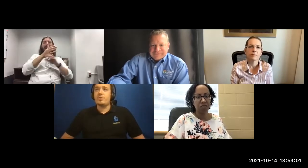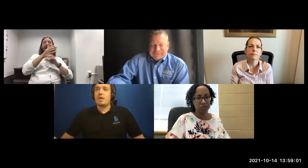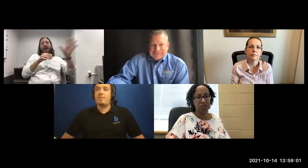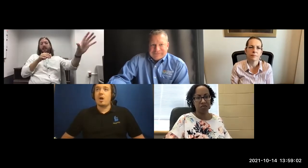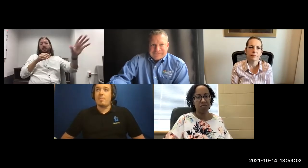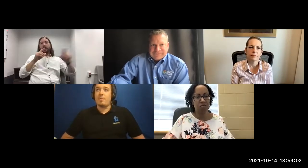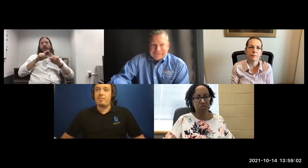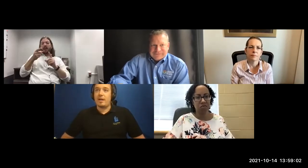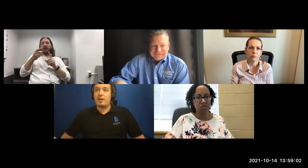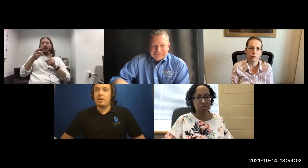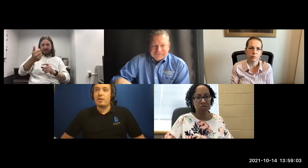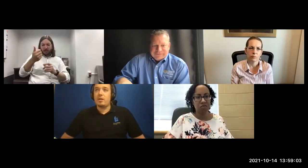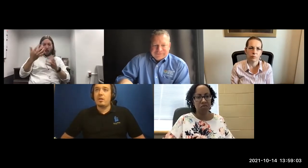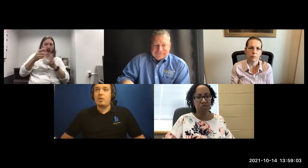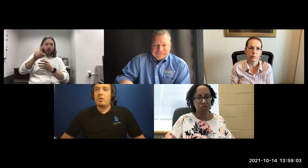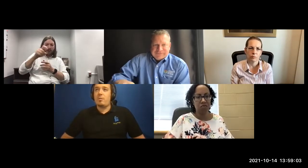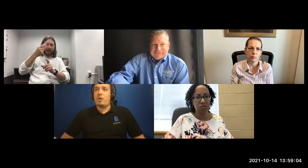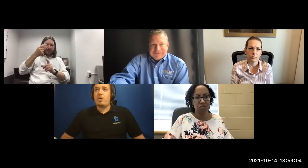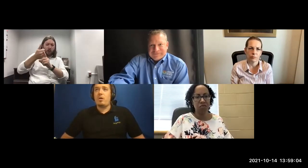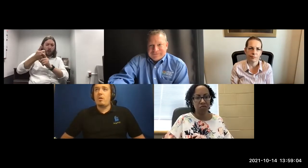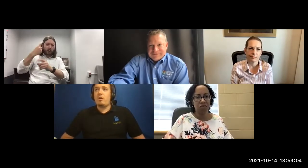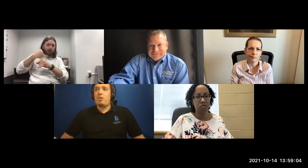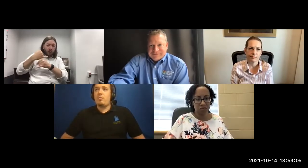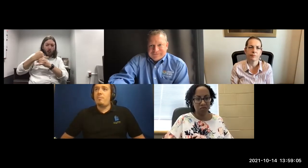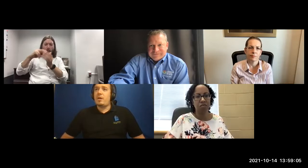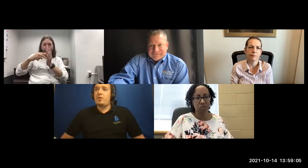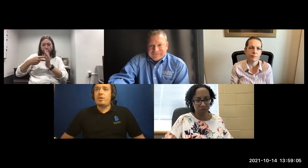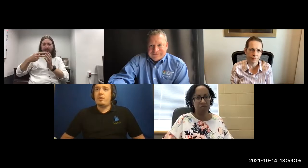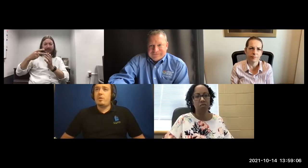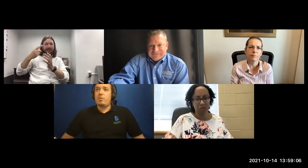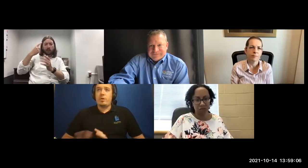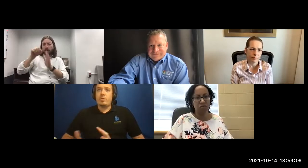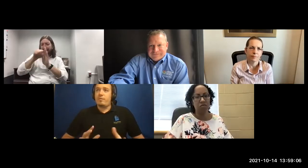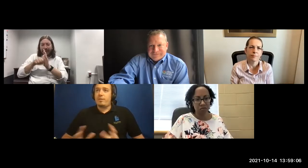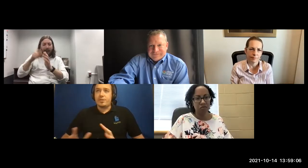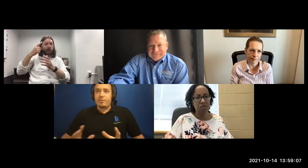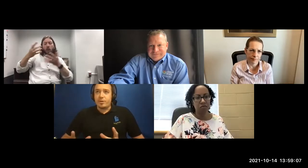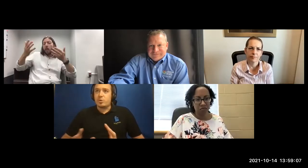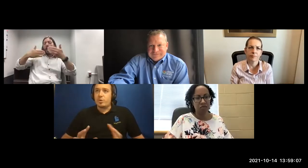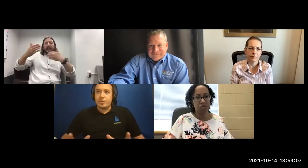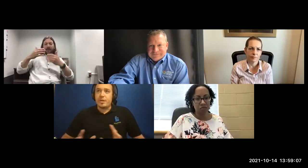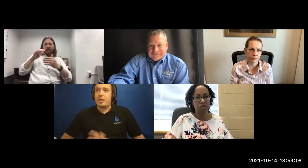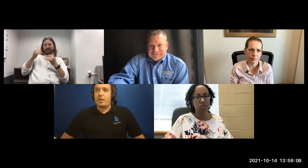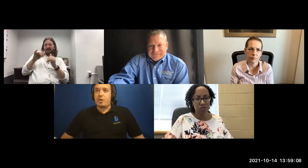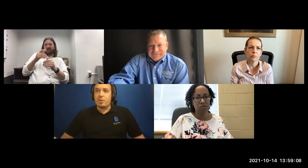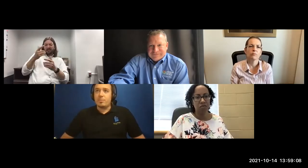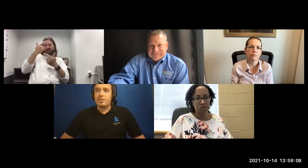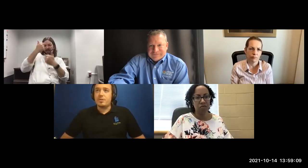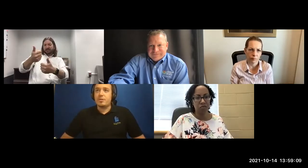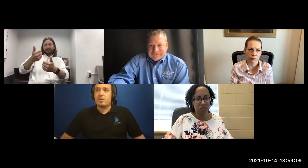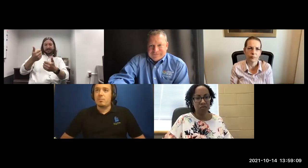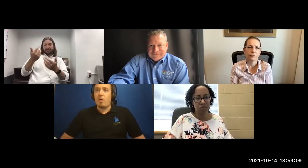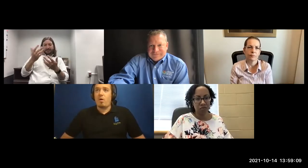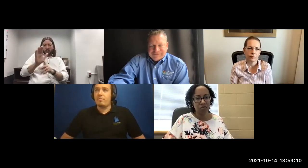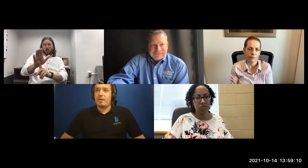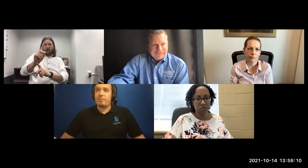We would just have a copy of that. But make sure you know what you need for yourself, for your school, your state, and your